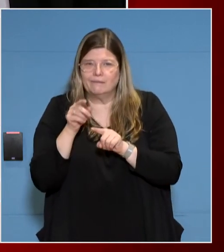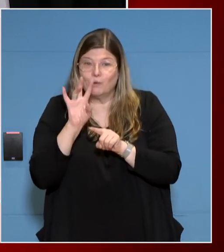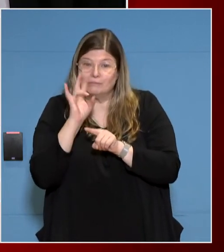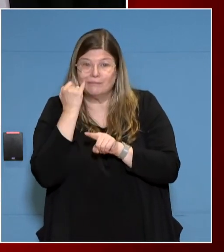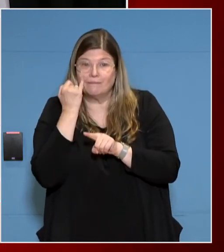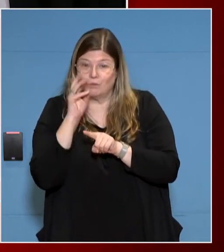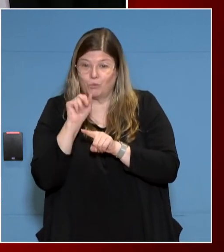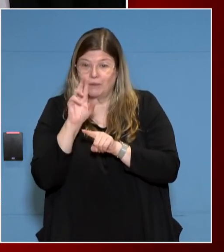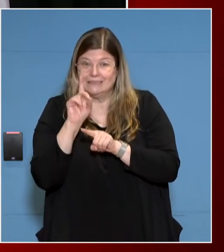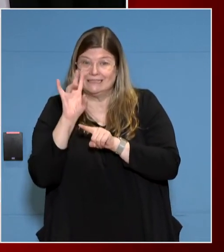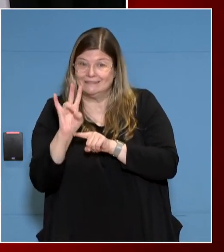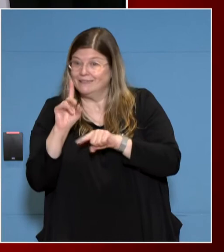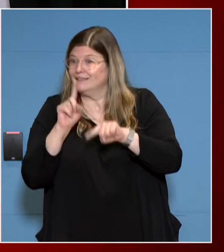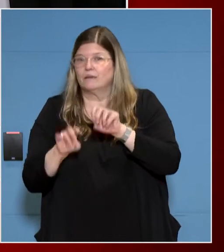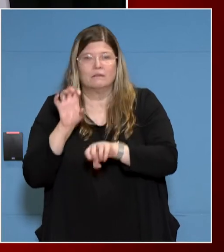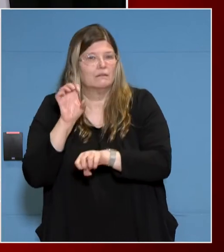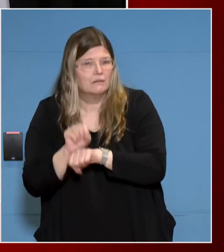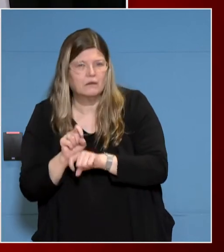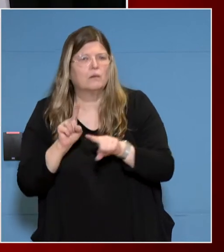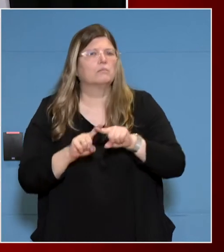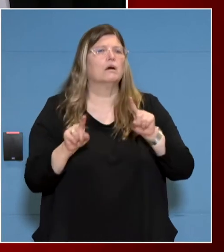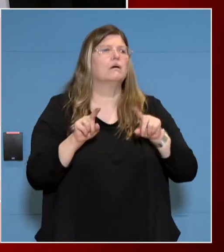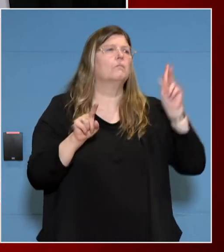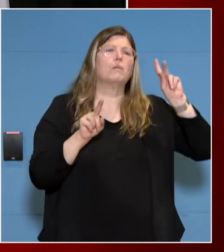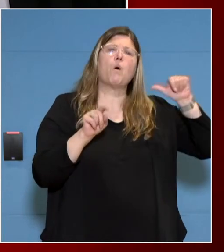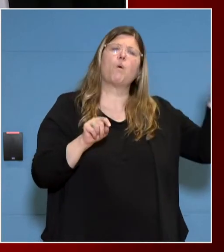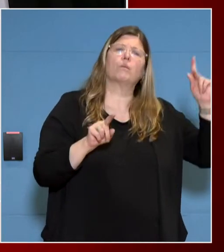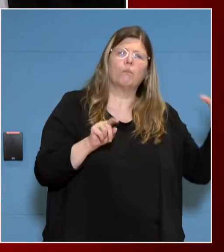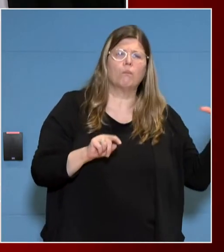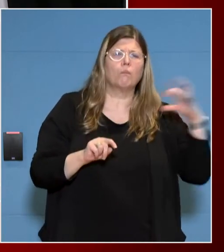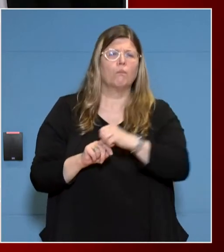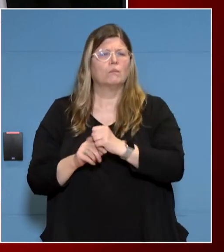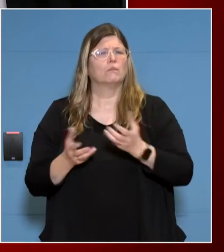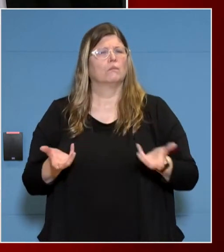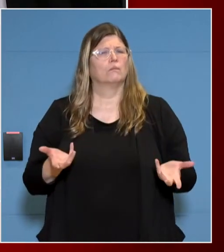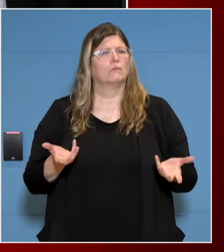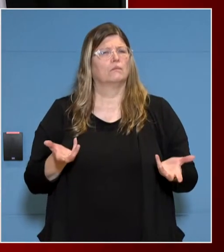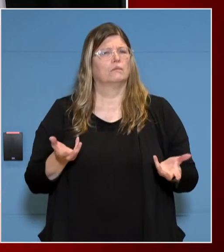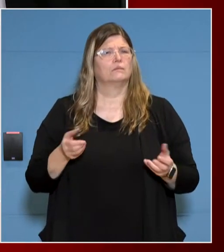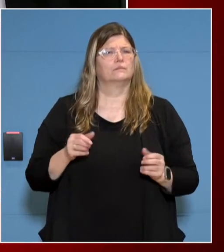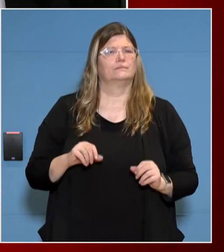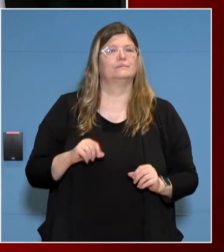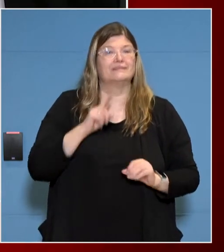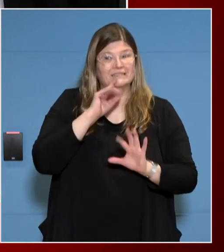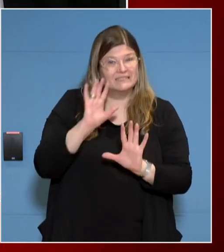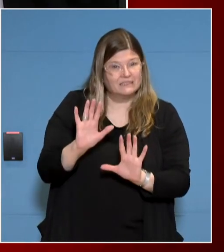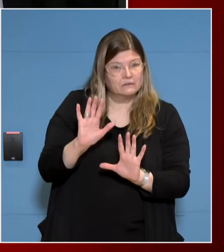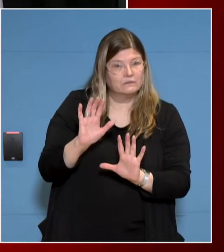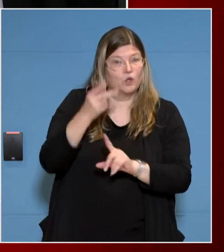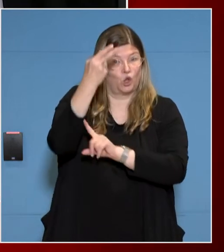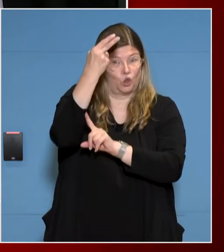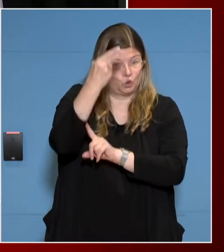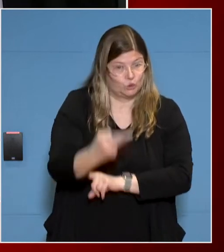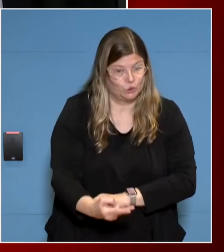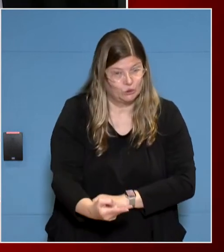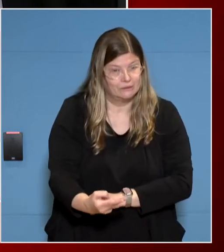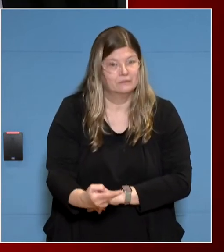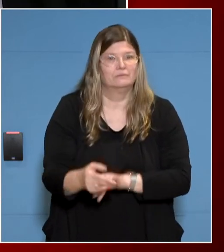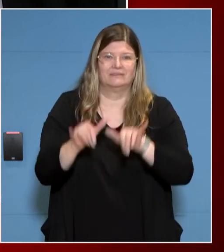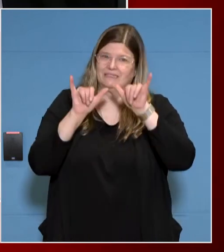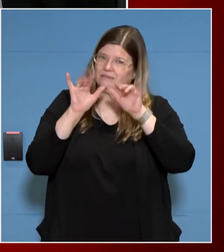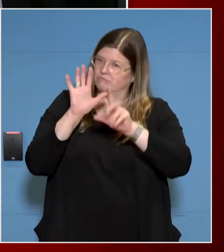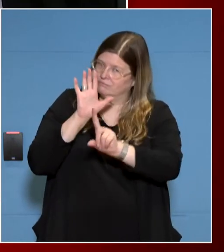for particular zip codes? As I mentioned, there is on Thursday, There are priority zip